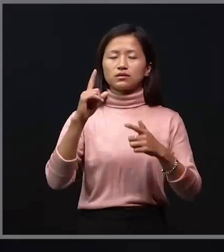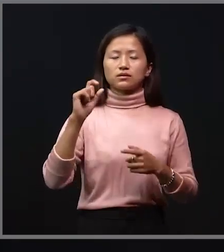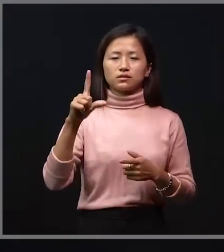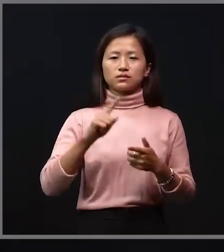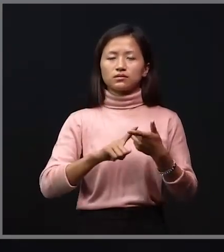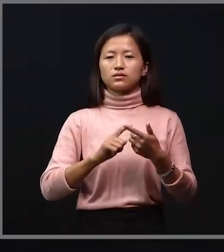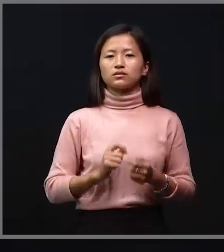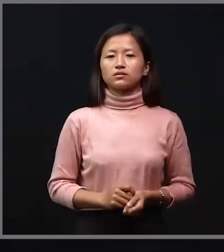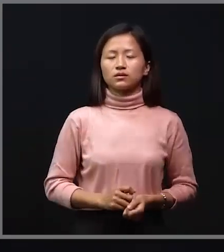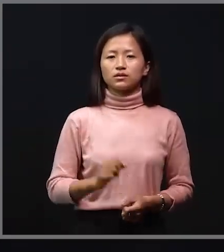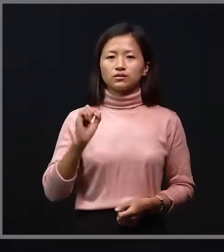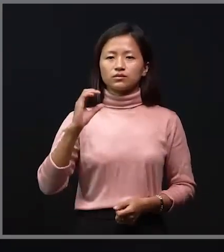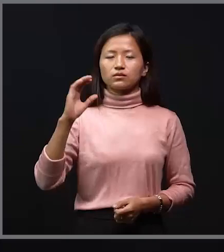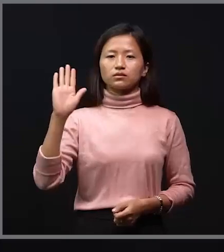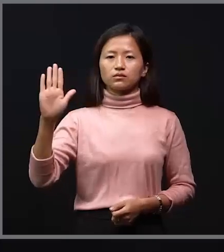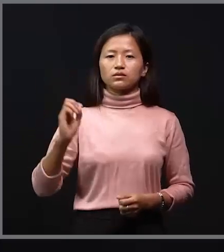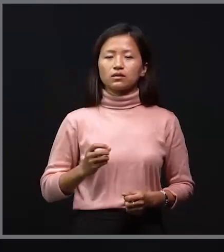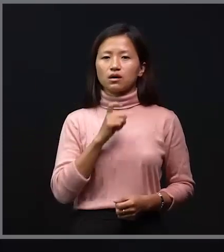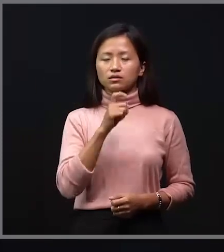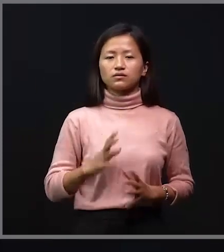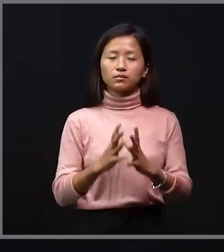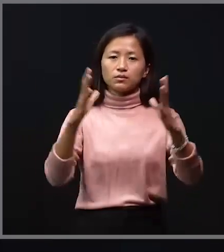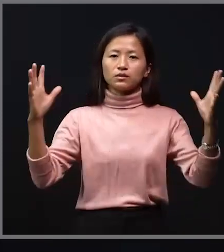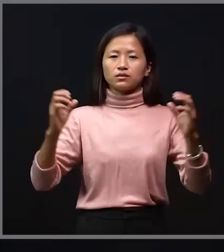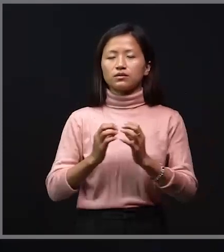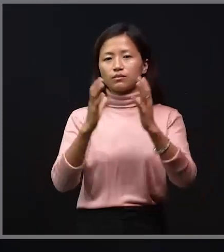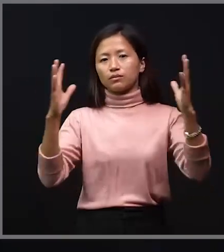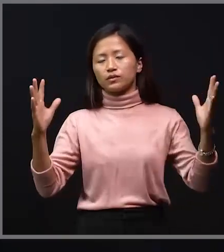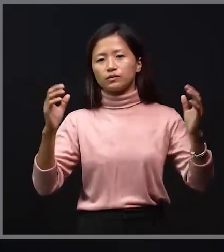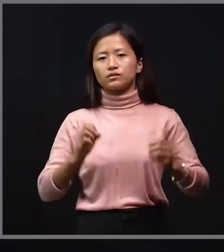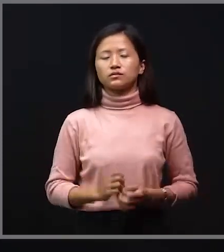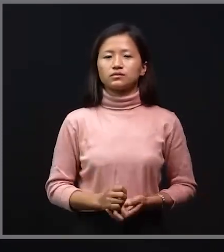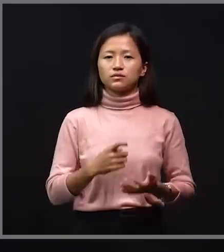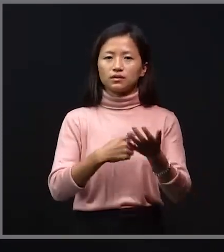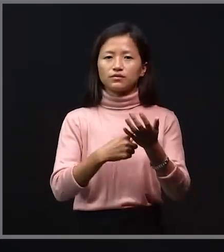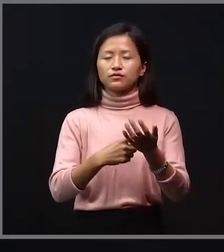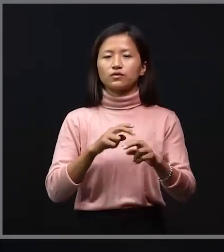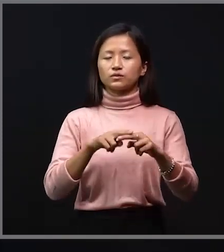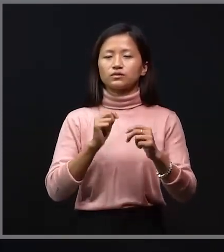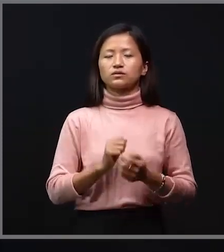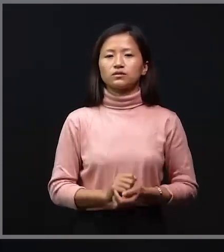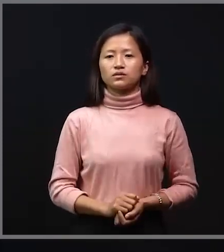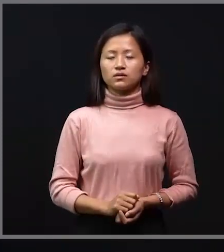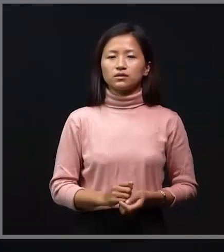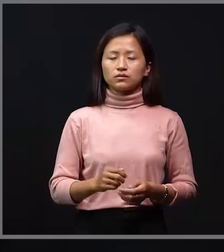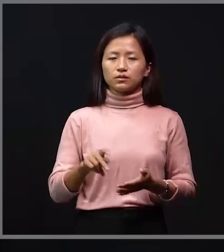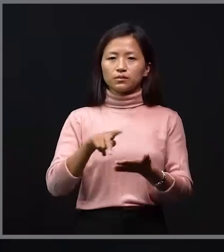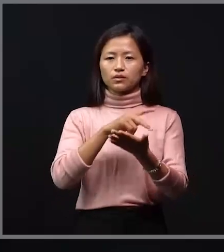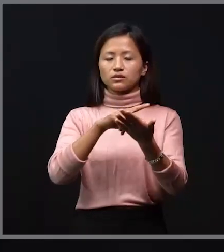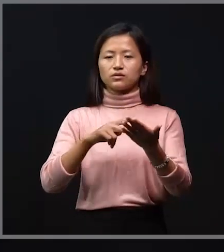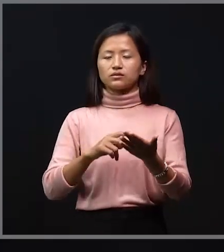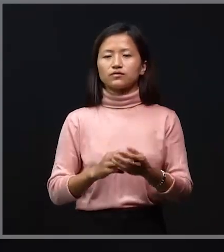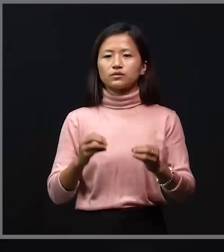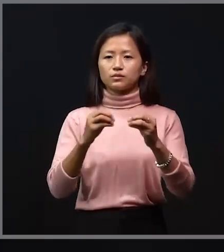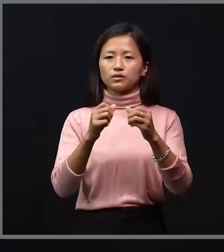Congress, they were asking for more and more reforms. Okay, then we have also discussed about the partition of